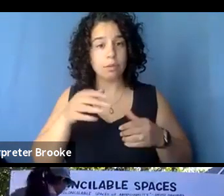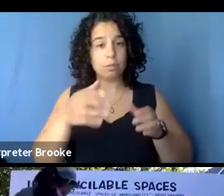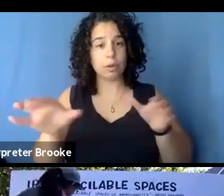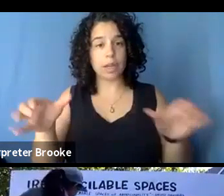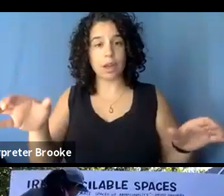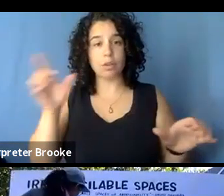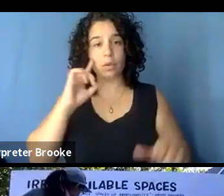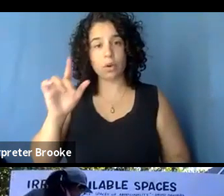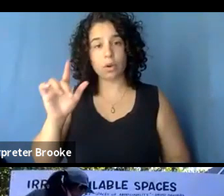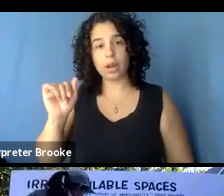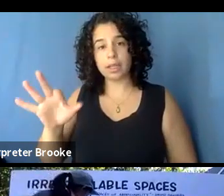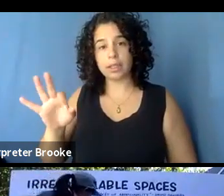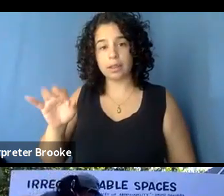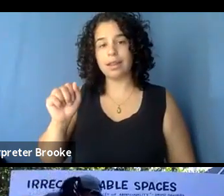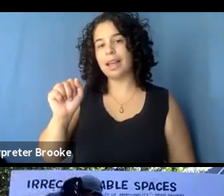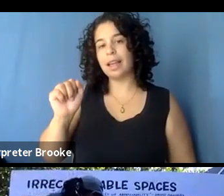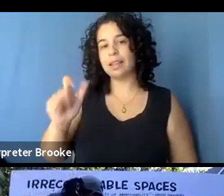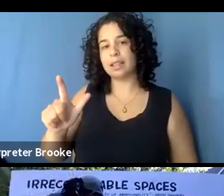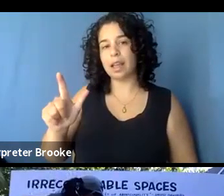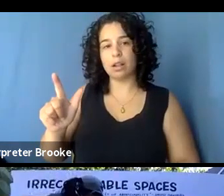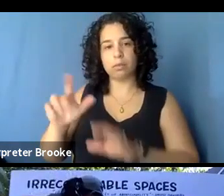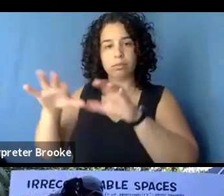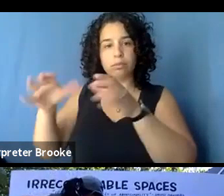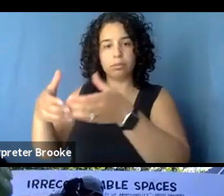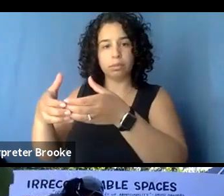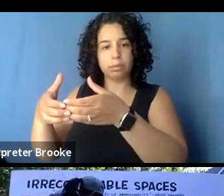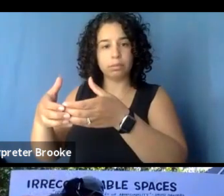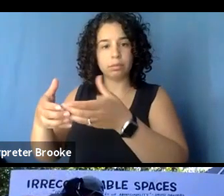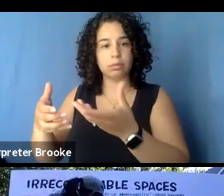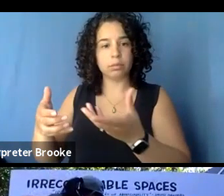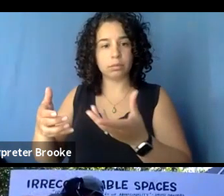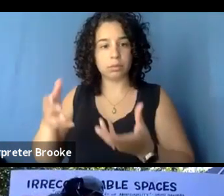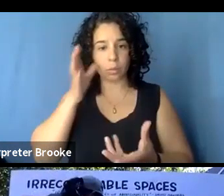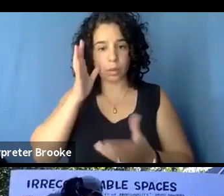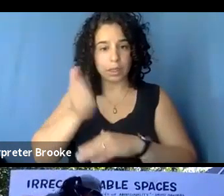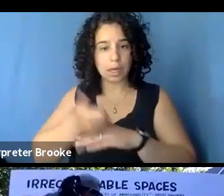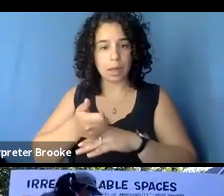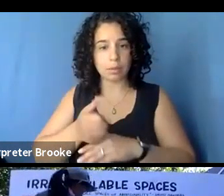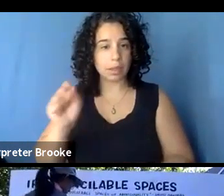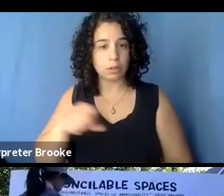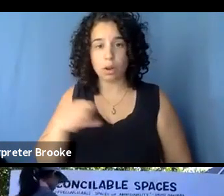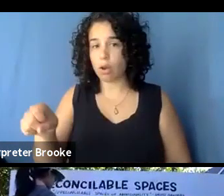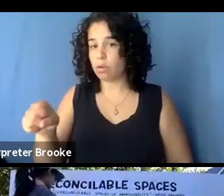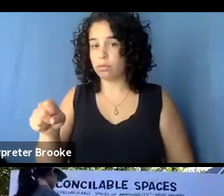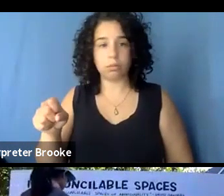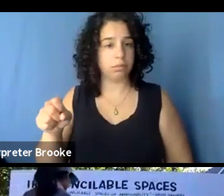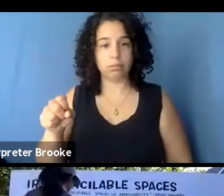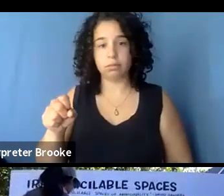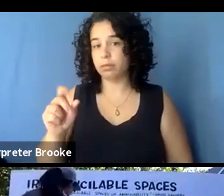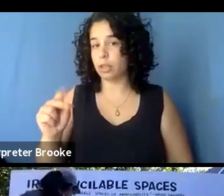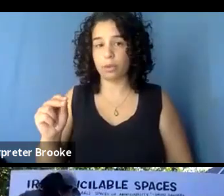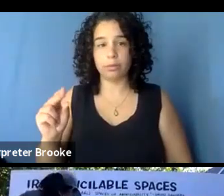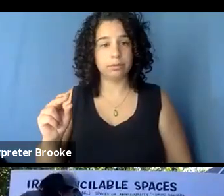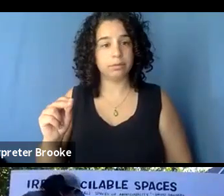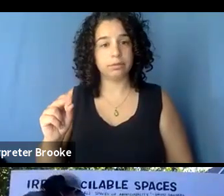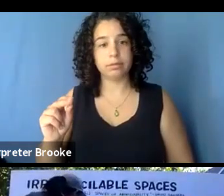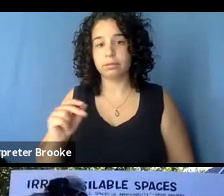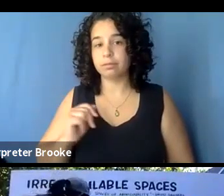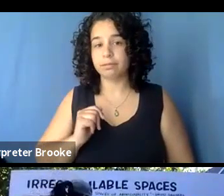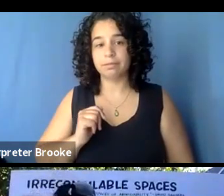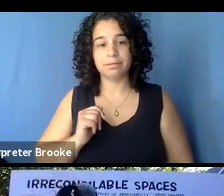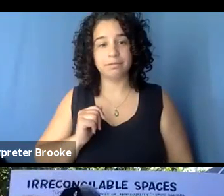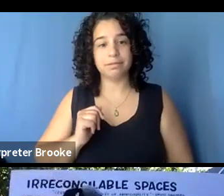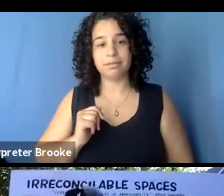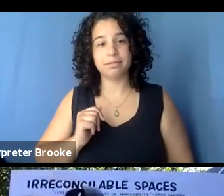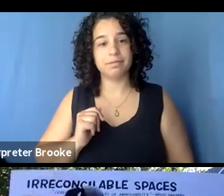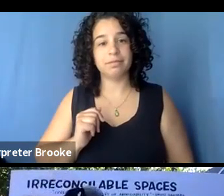ASL users, right? No? Okay. Okay.